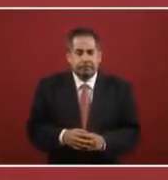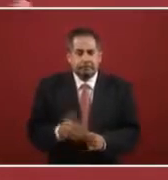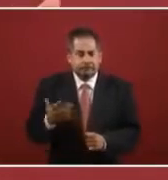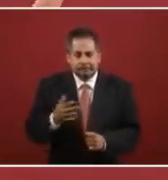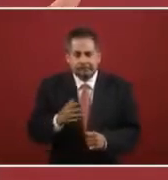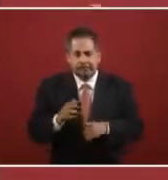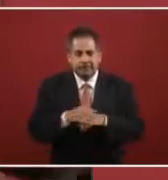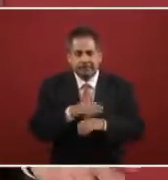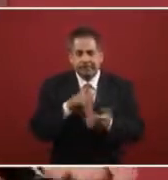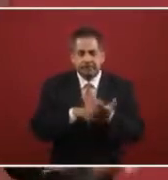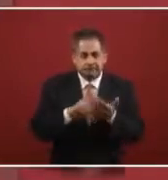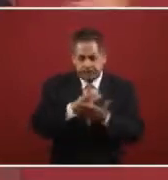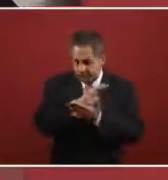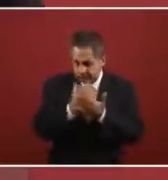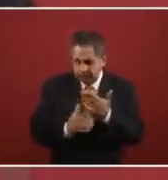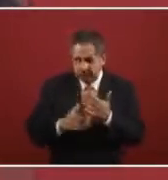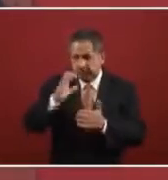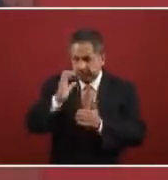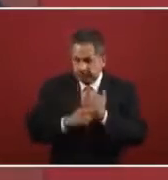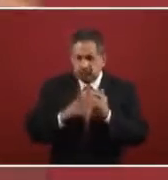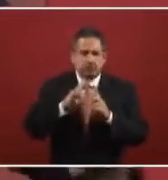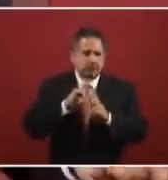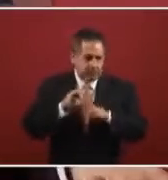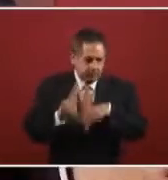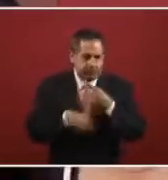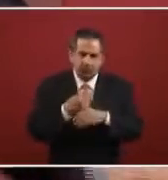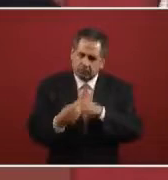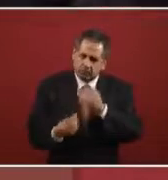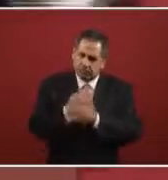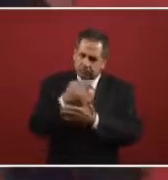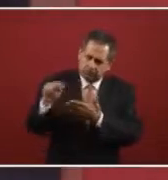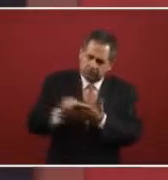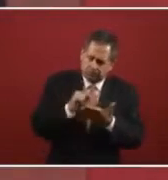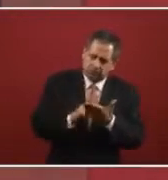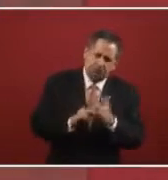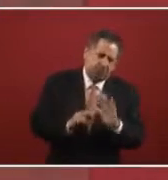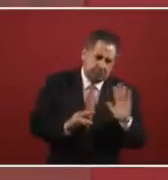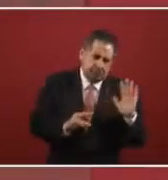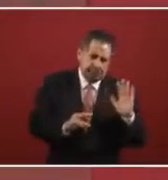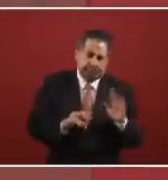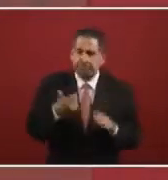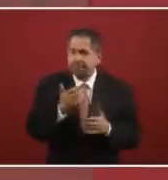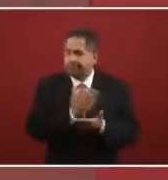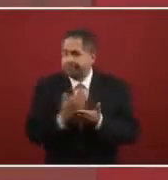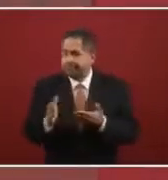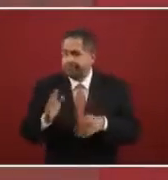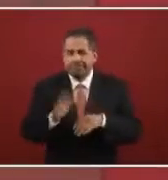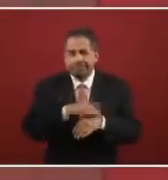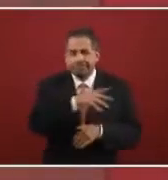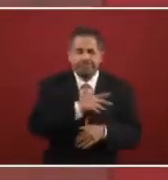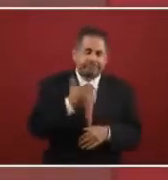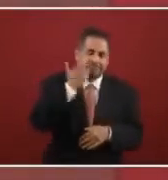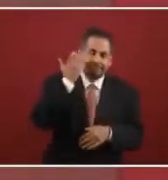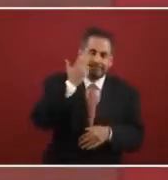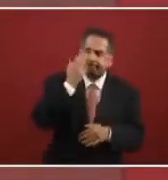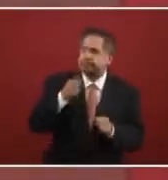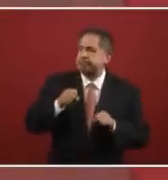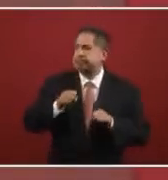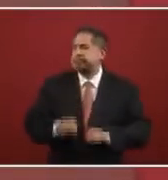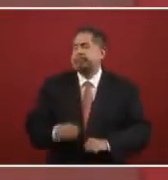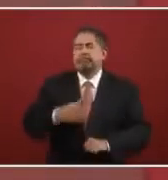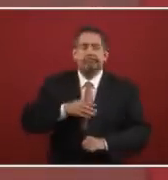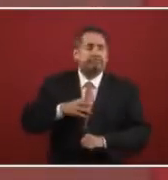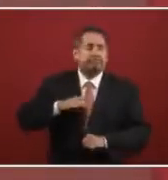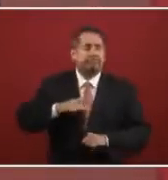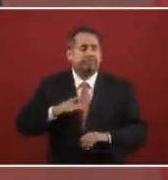es porque se venció un contrato y se está it's because renovando. there's a contract that Otras ended and veces, now we're renewing Es it. porque quieren But mantener sometimes, privilegios other